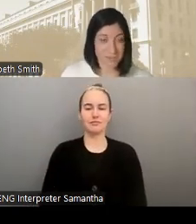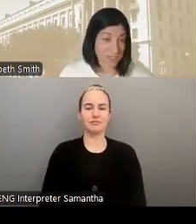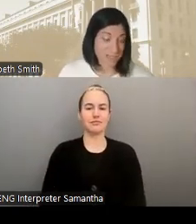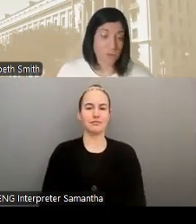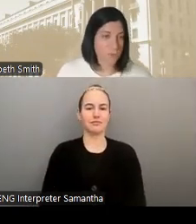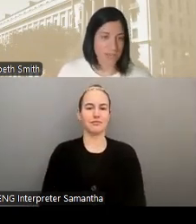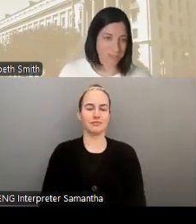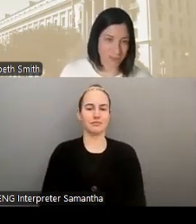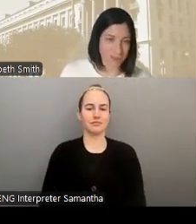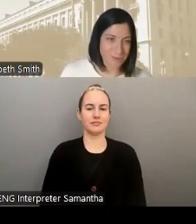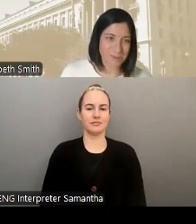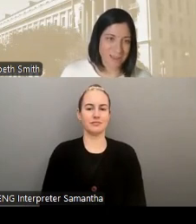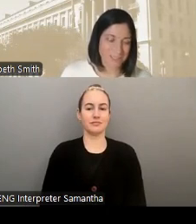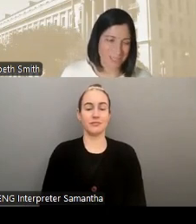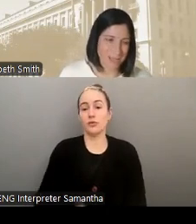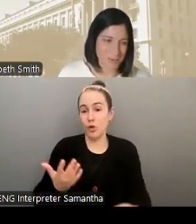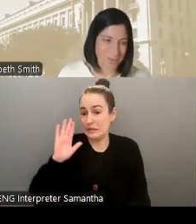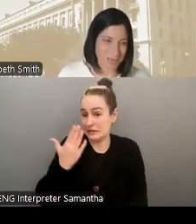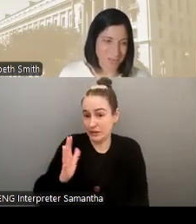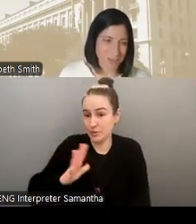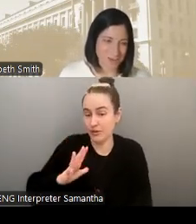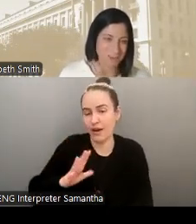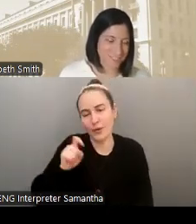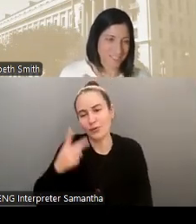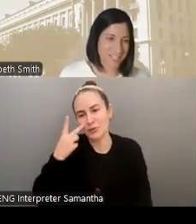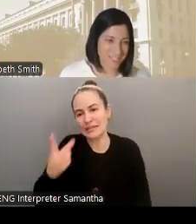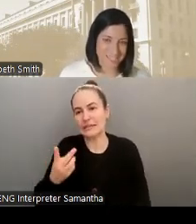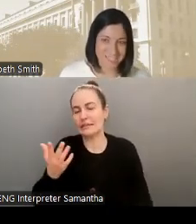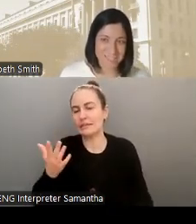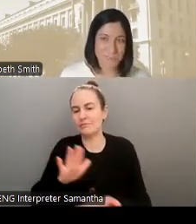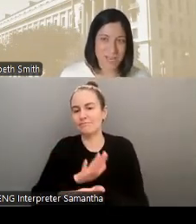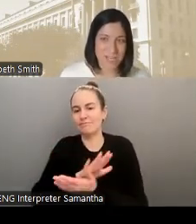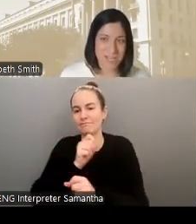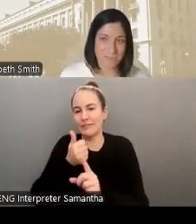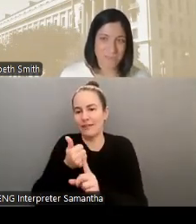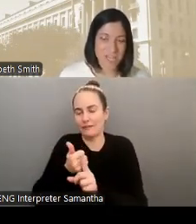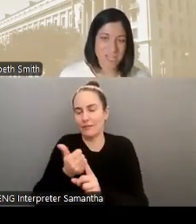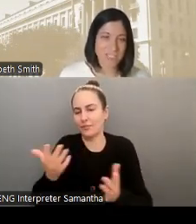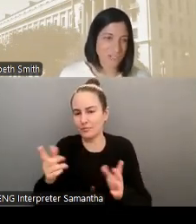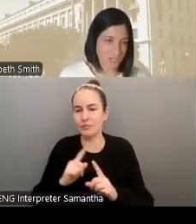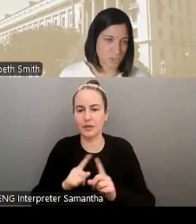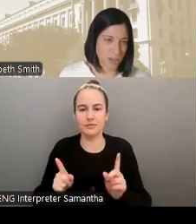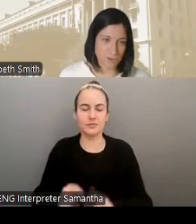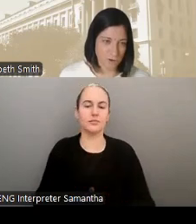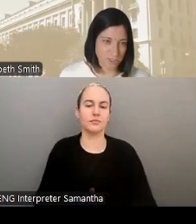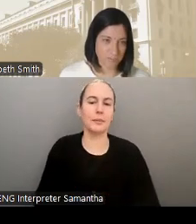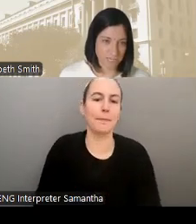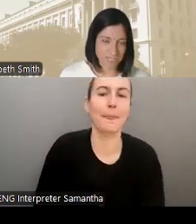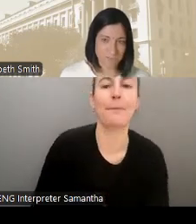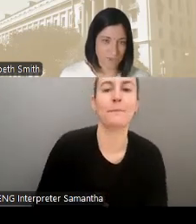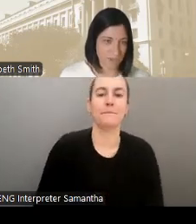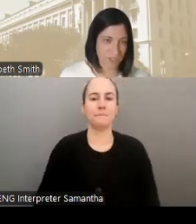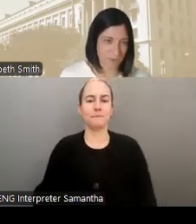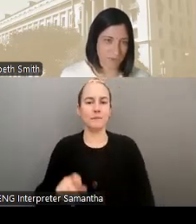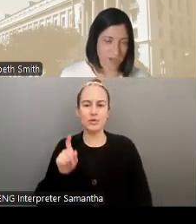question, that sounds okay in theory. We would have to see the actual documents whether or not to say that it is, but yes, as long as you have controls in